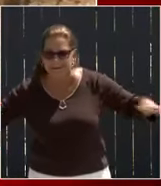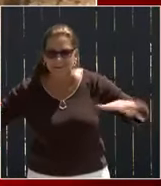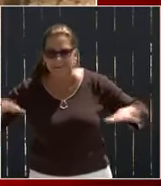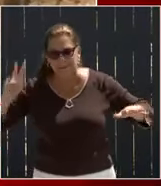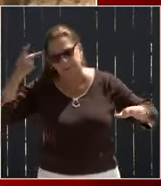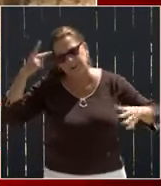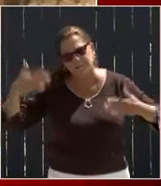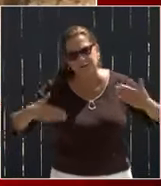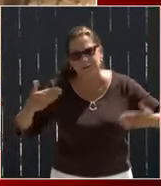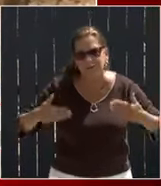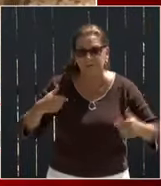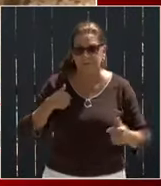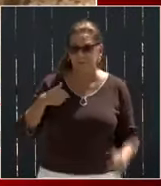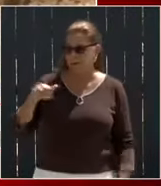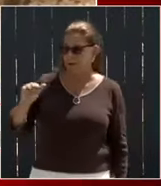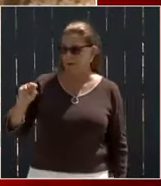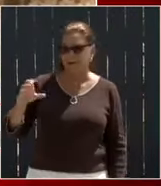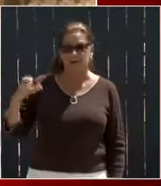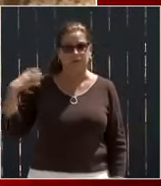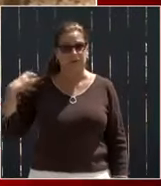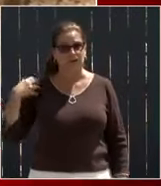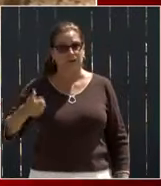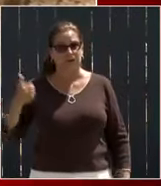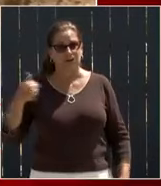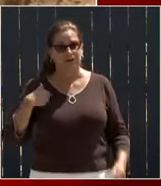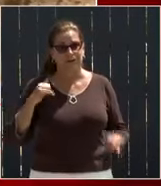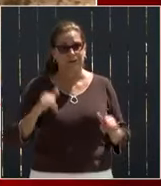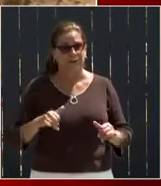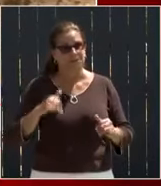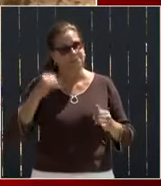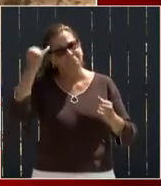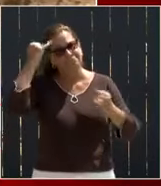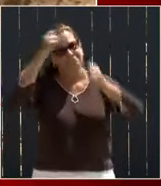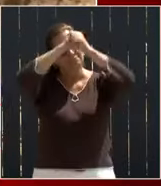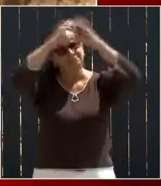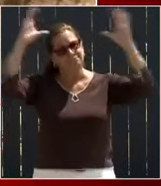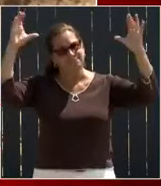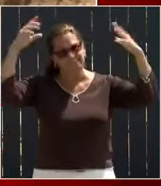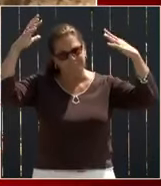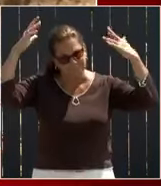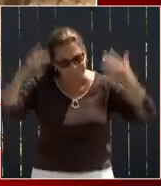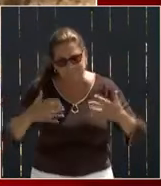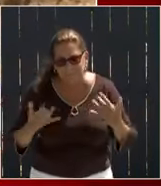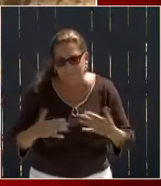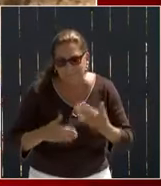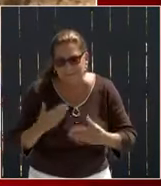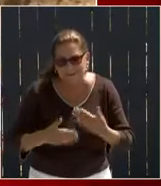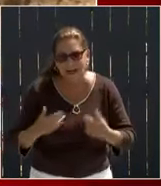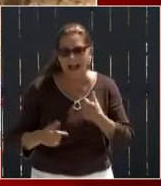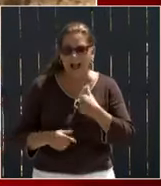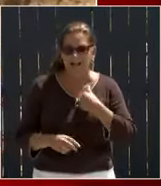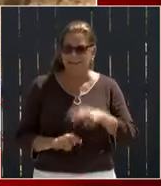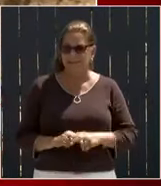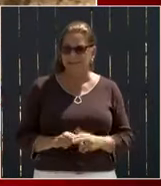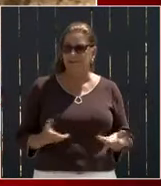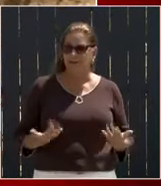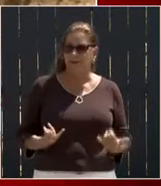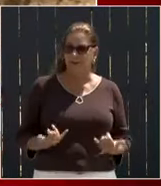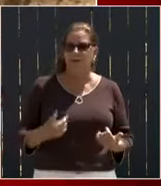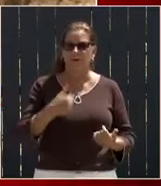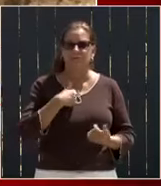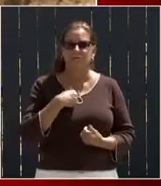ANC commissioners that served during the inception of this project. These are the people who sat in the very seat I sit in now. They are